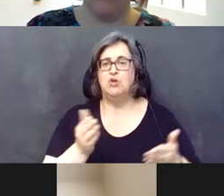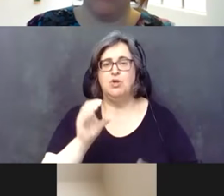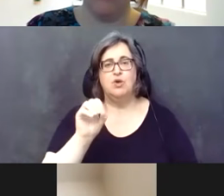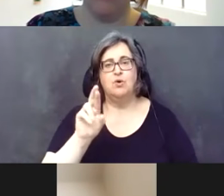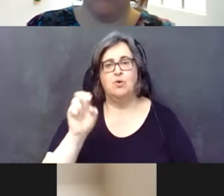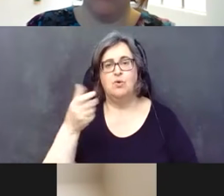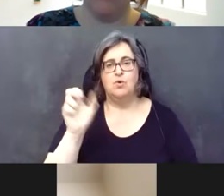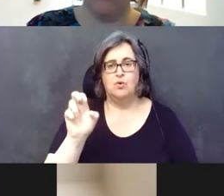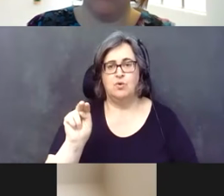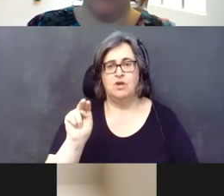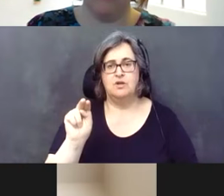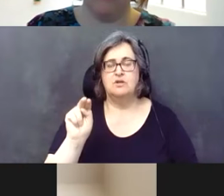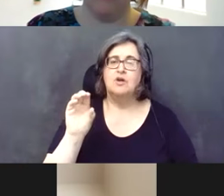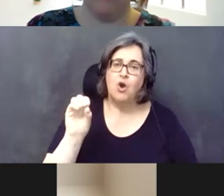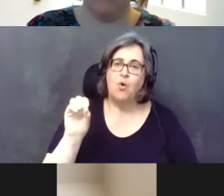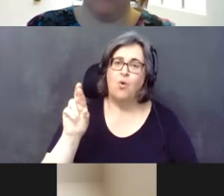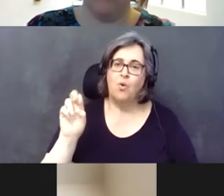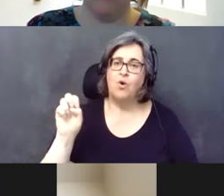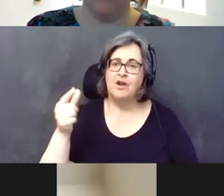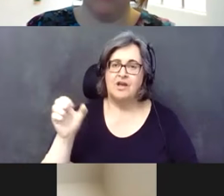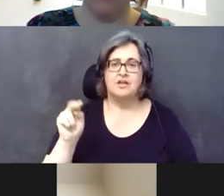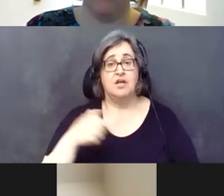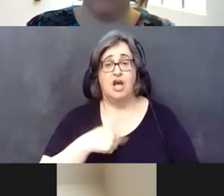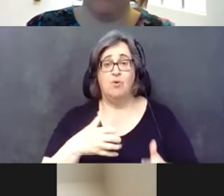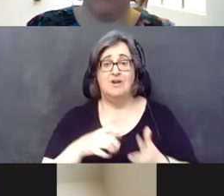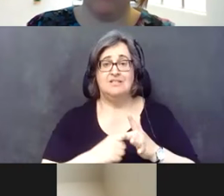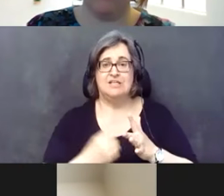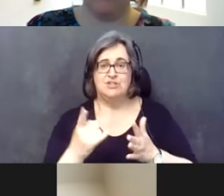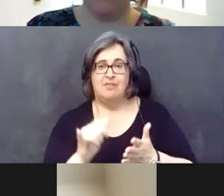I would like to start something like that, and